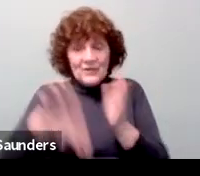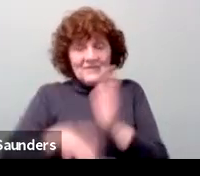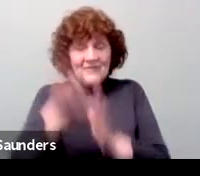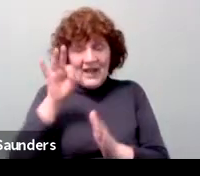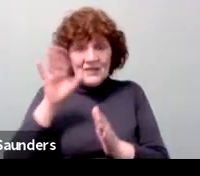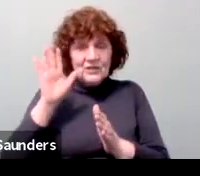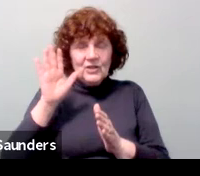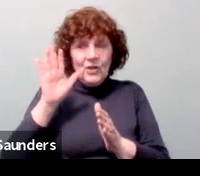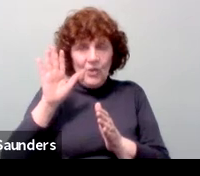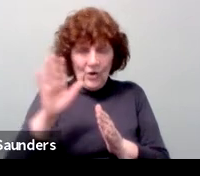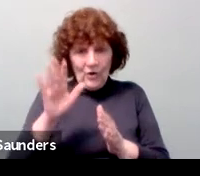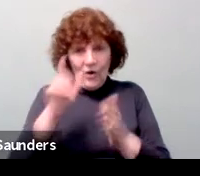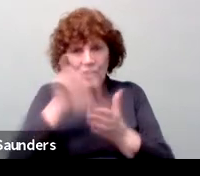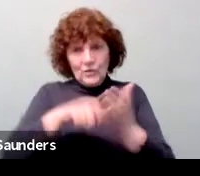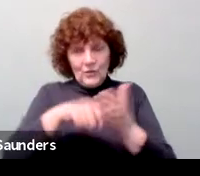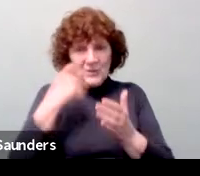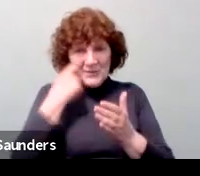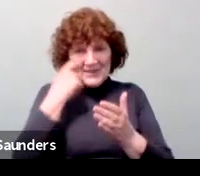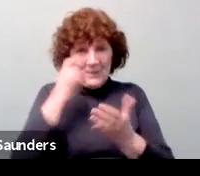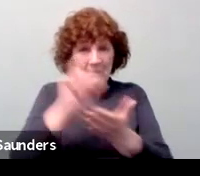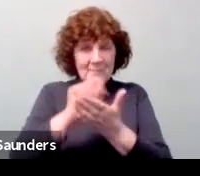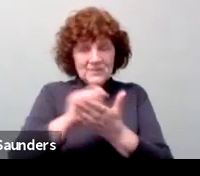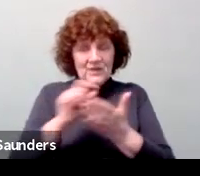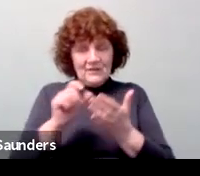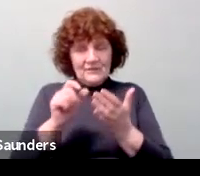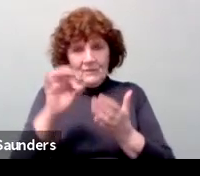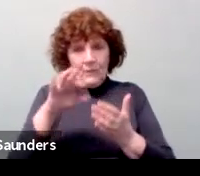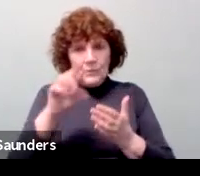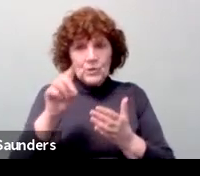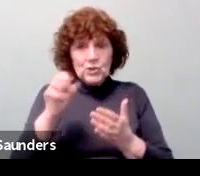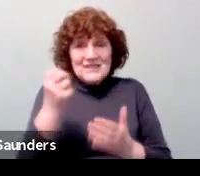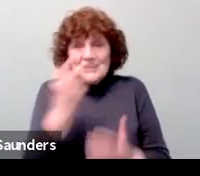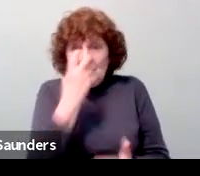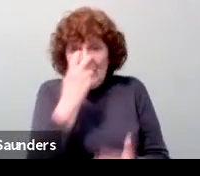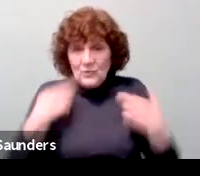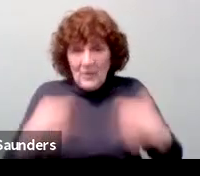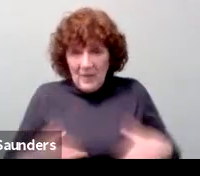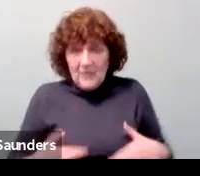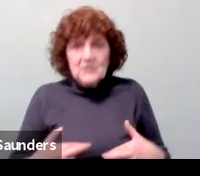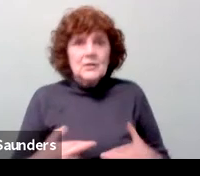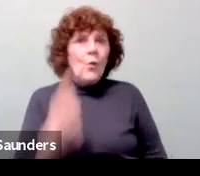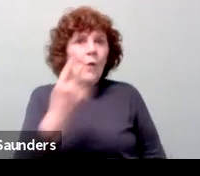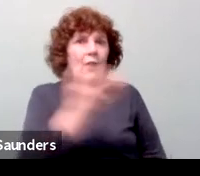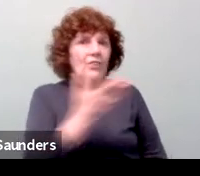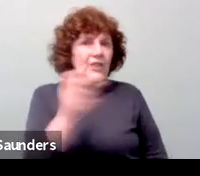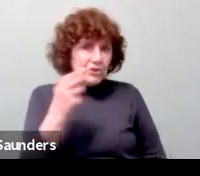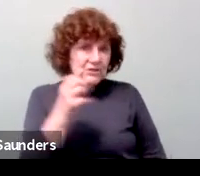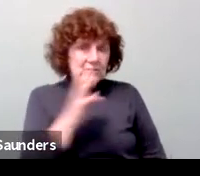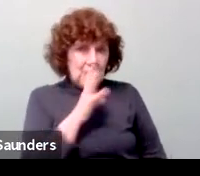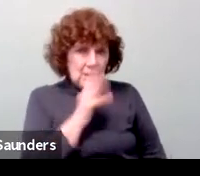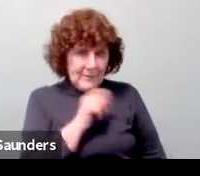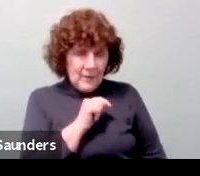foreword that talks about how she is a blind rabbi, first of all. And one of the things that she speaks of is